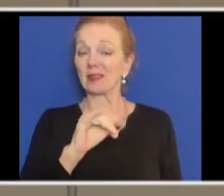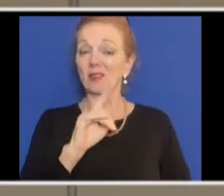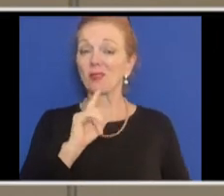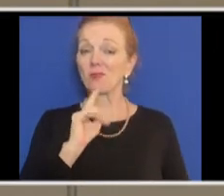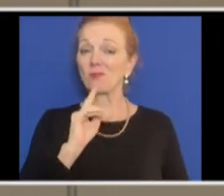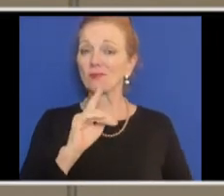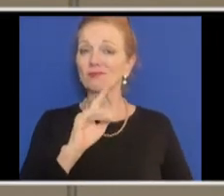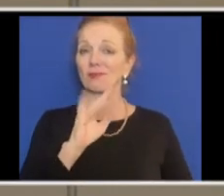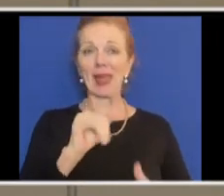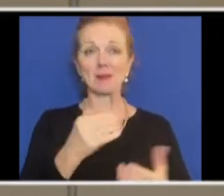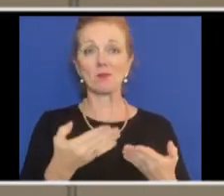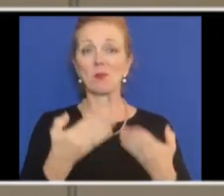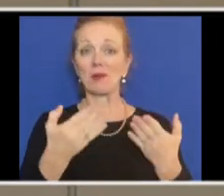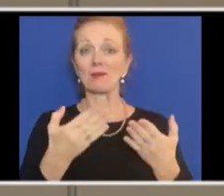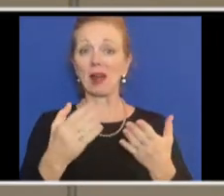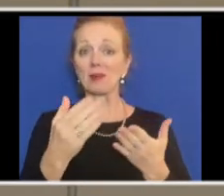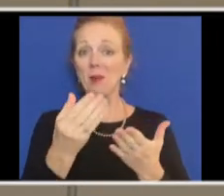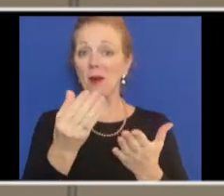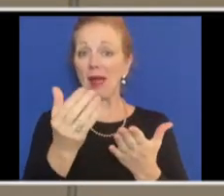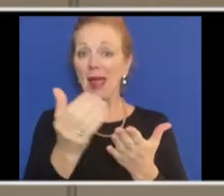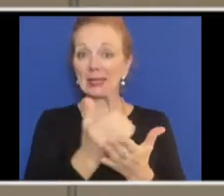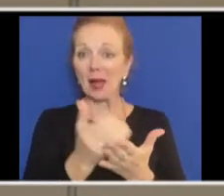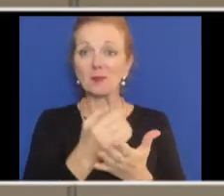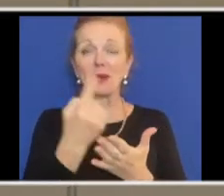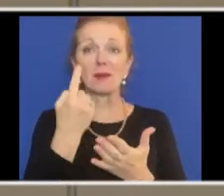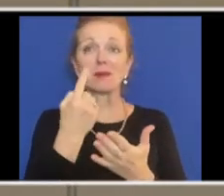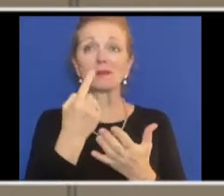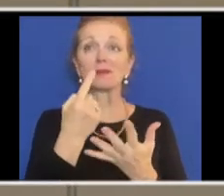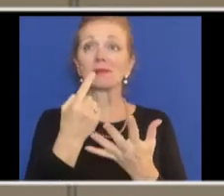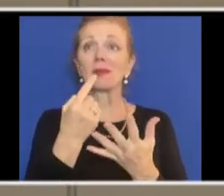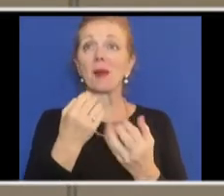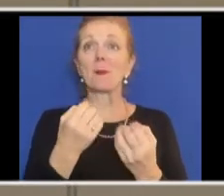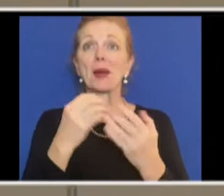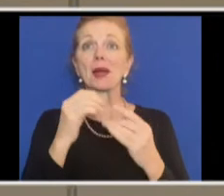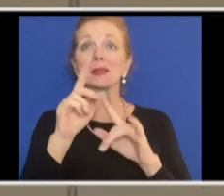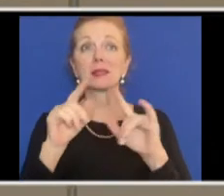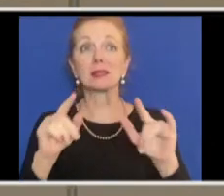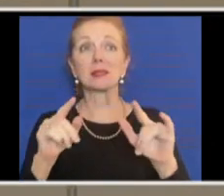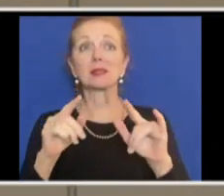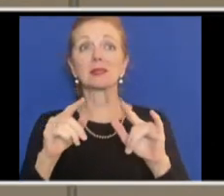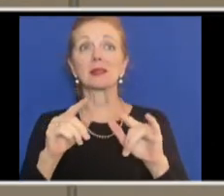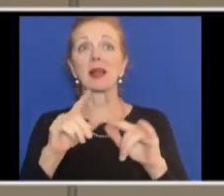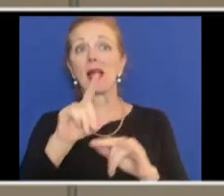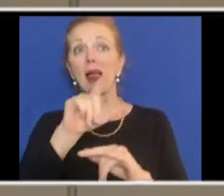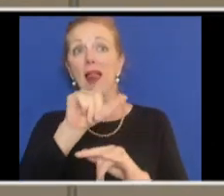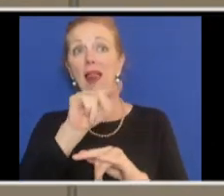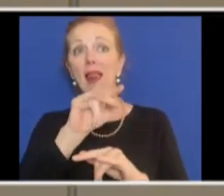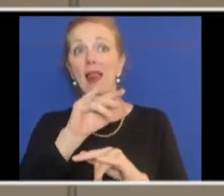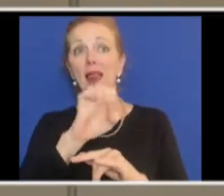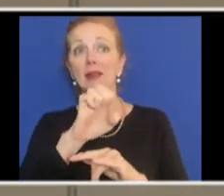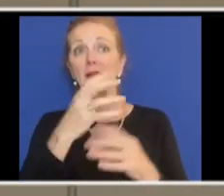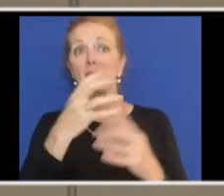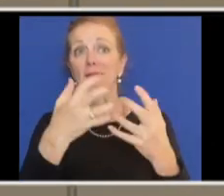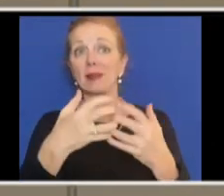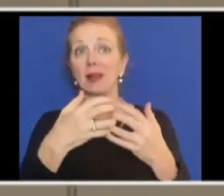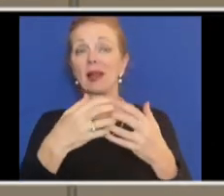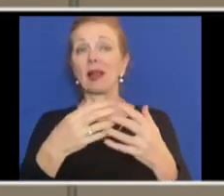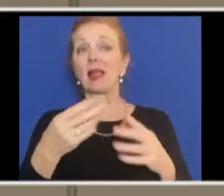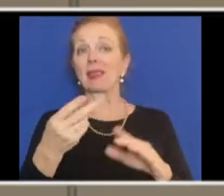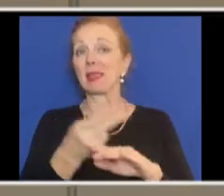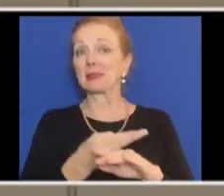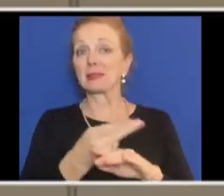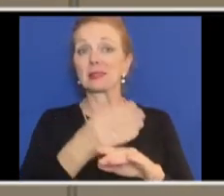provide incomes like the there are many different as the Lance Factory over there there's a landscaping